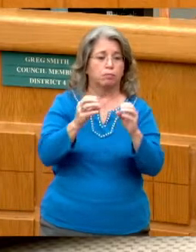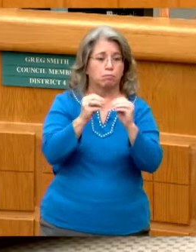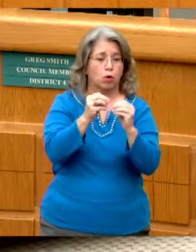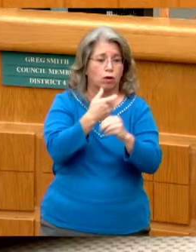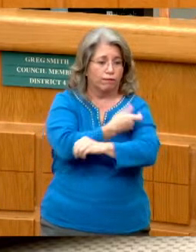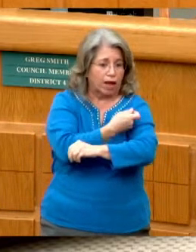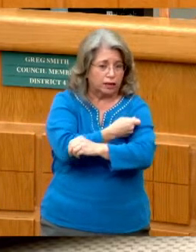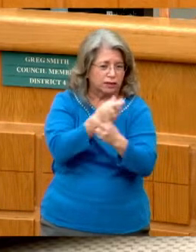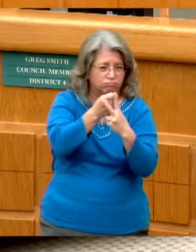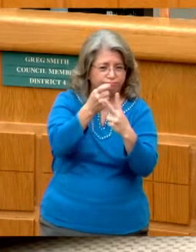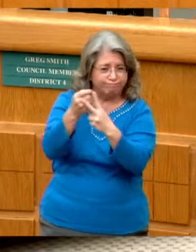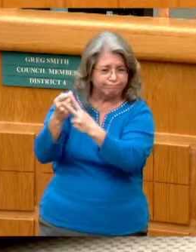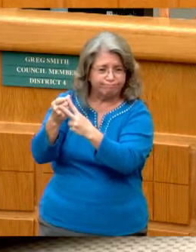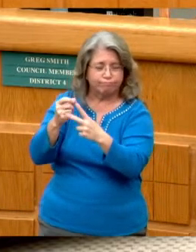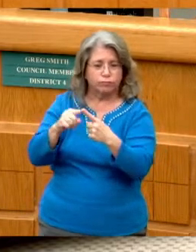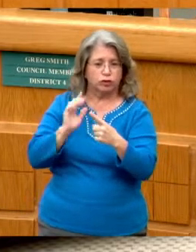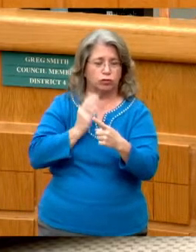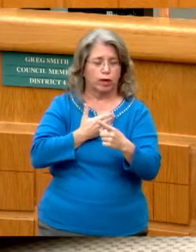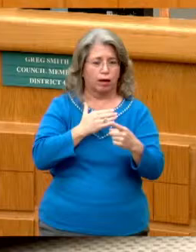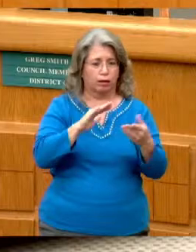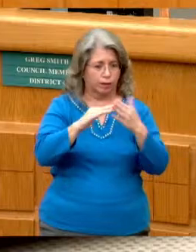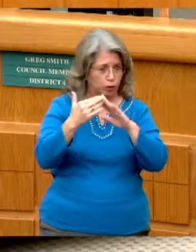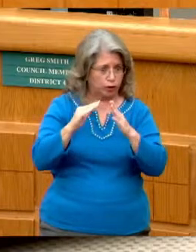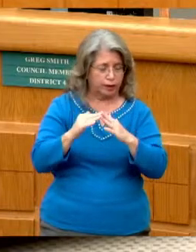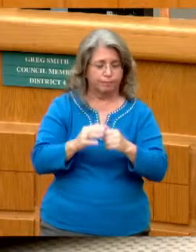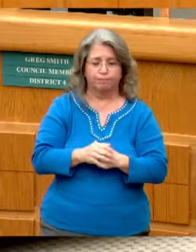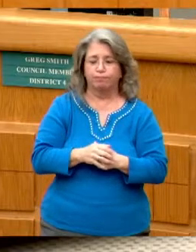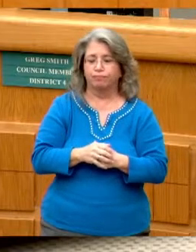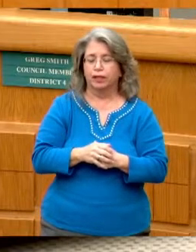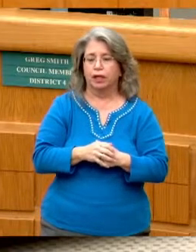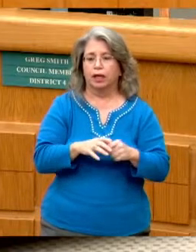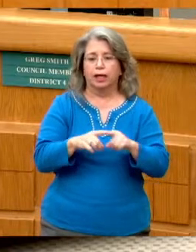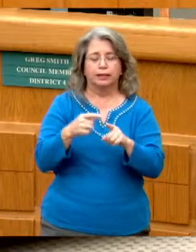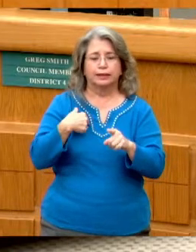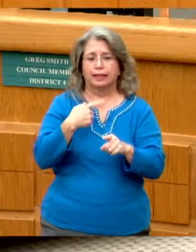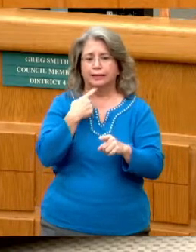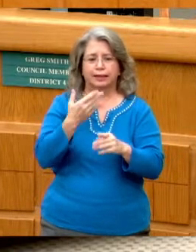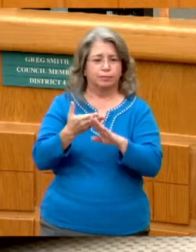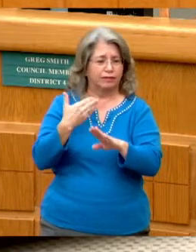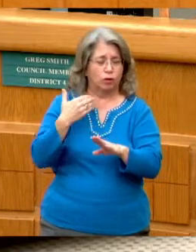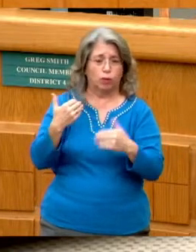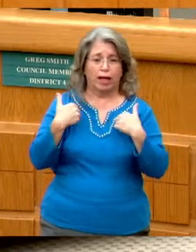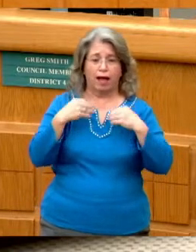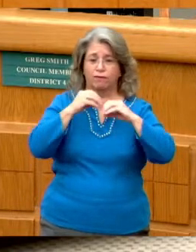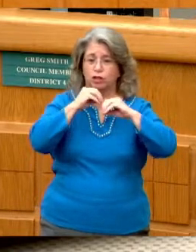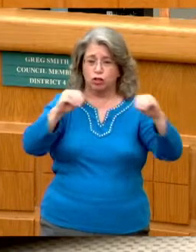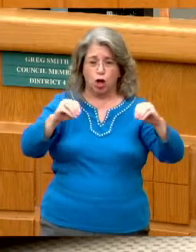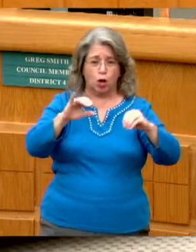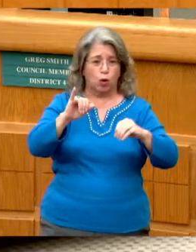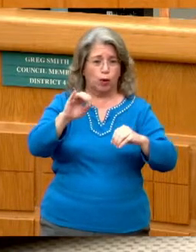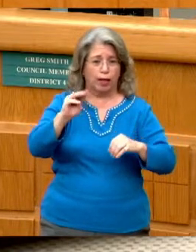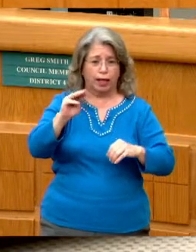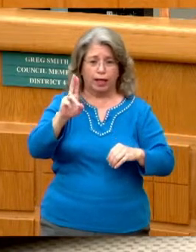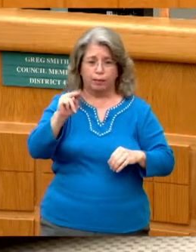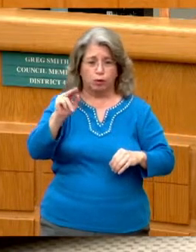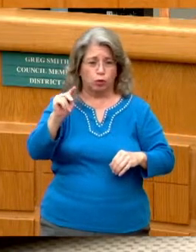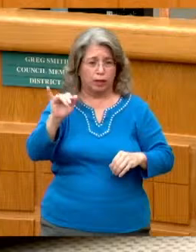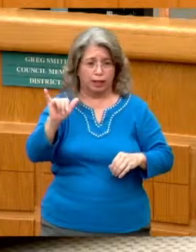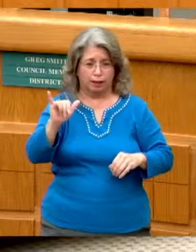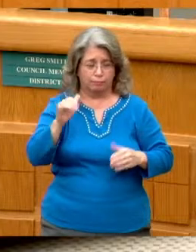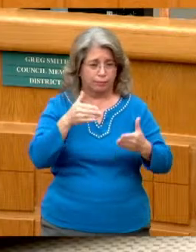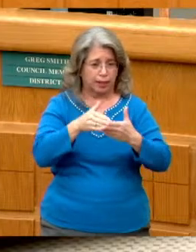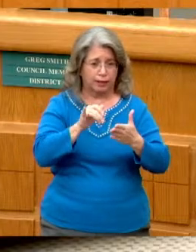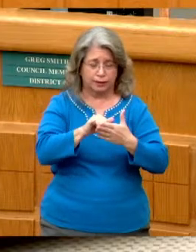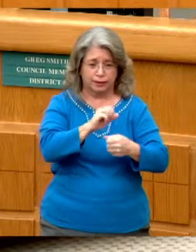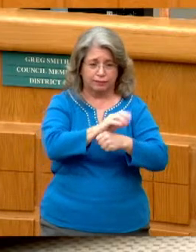As I said earlier, we don't have any immunity against this COVID-19 virus to begin with. So only two ways